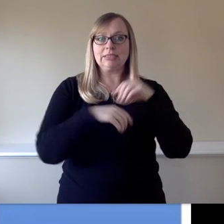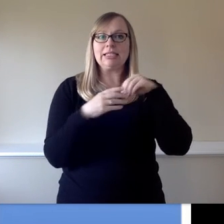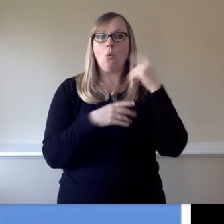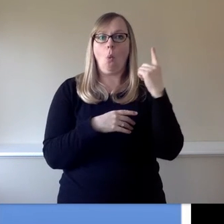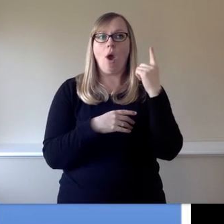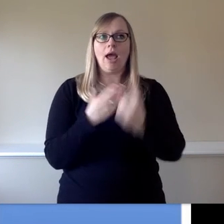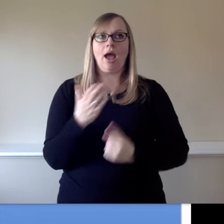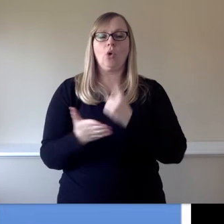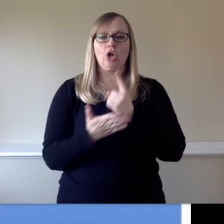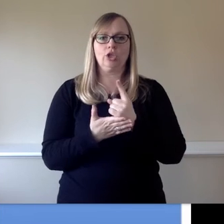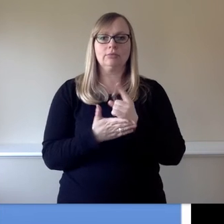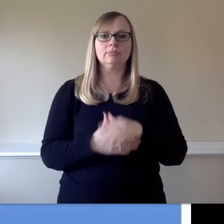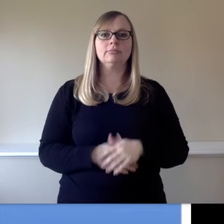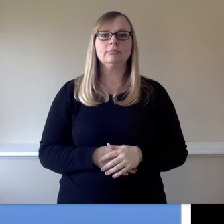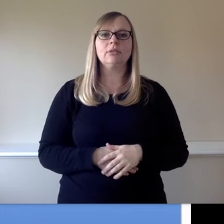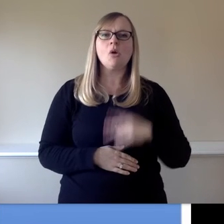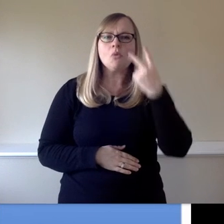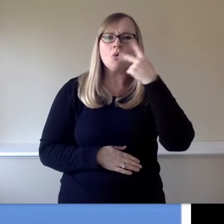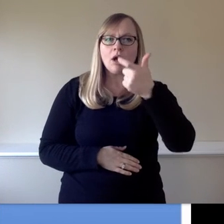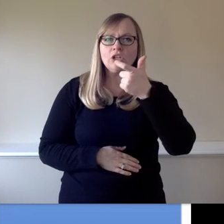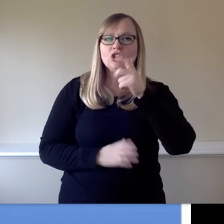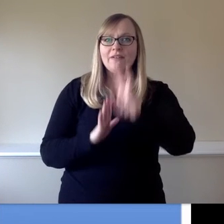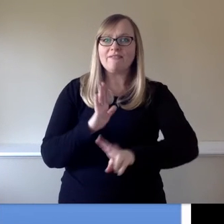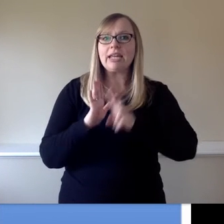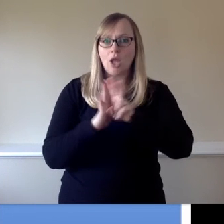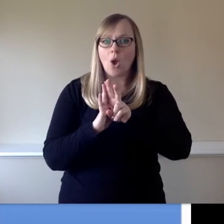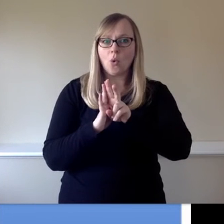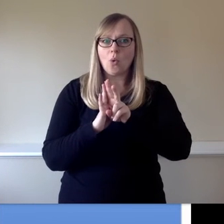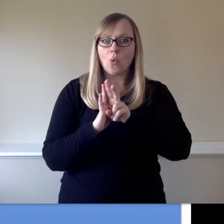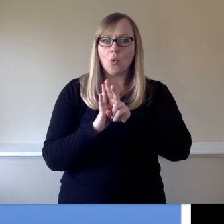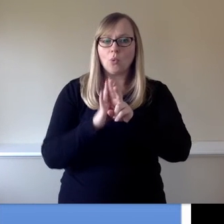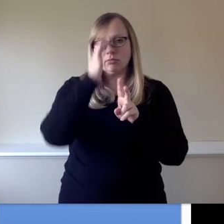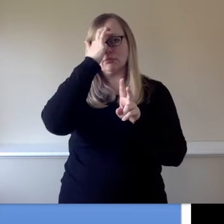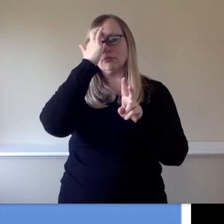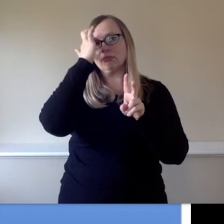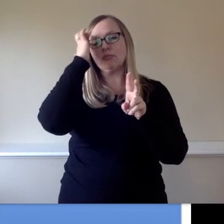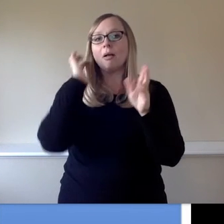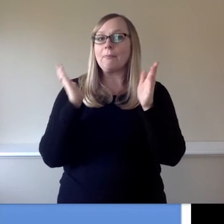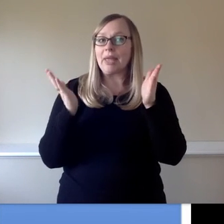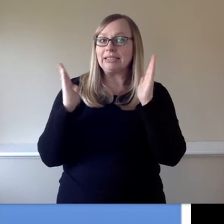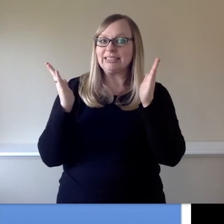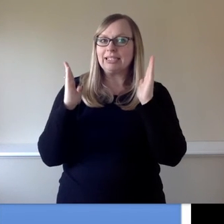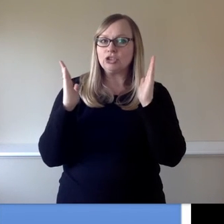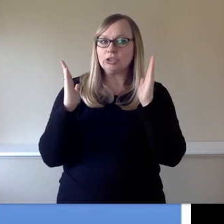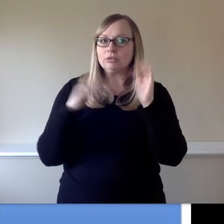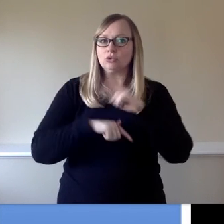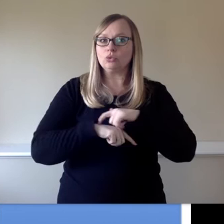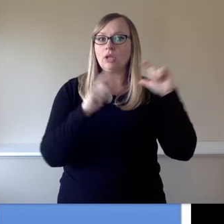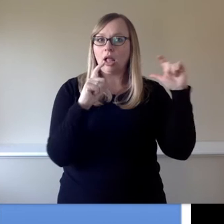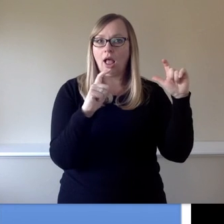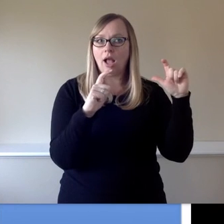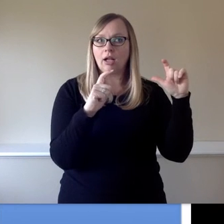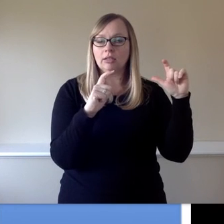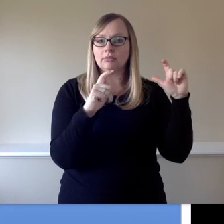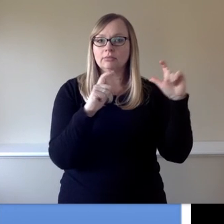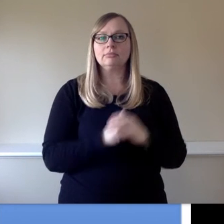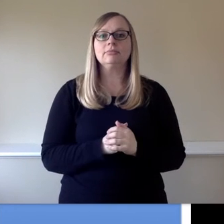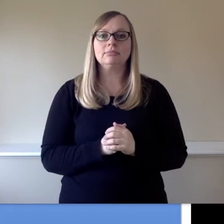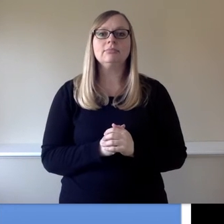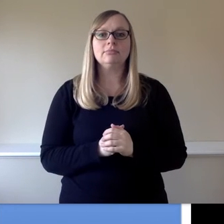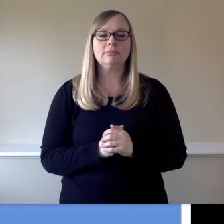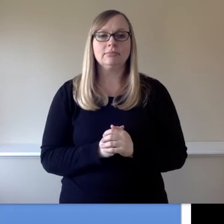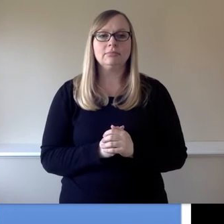Let's watch a quick time-lapse video. I want you to pay attention to the clock and the hands